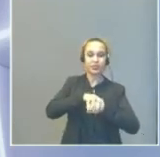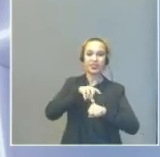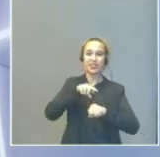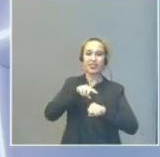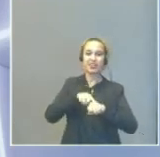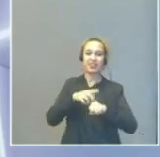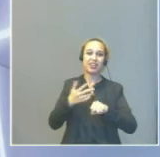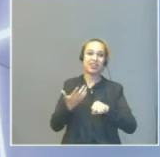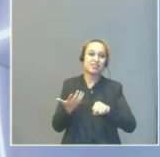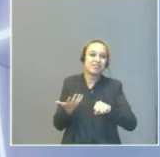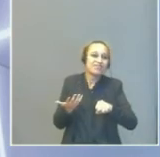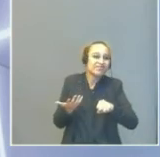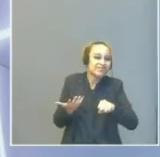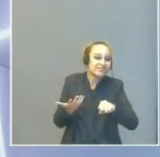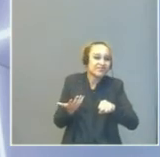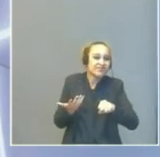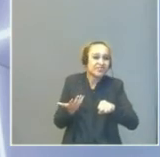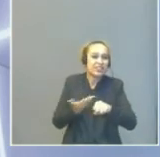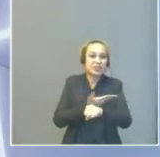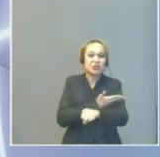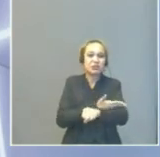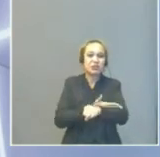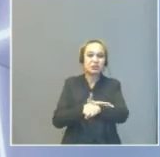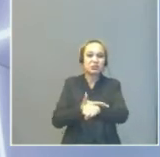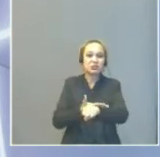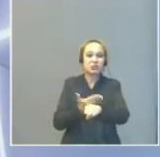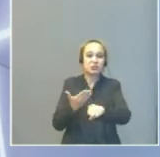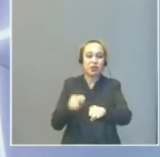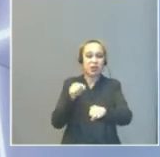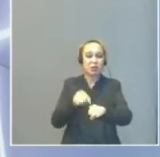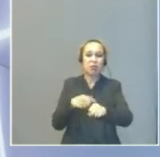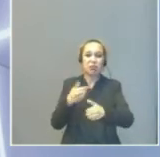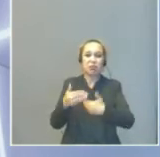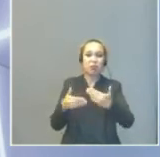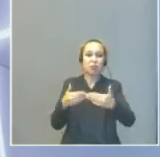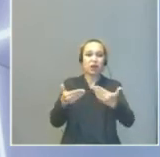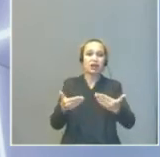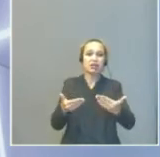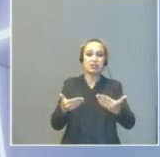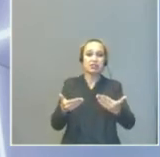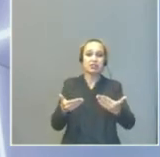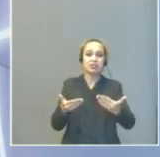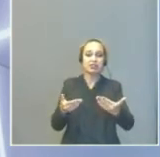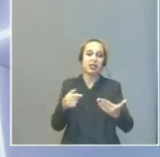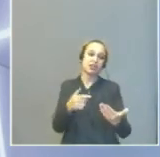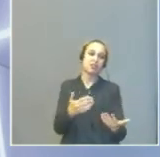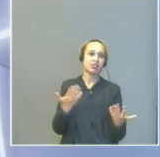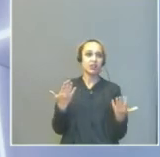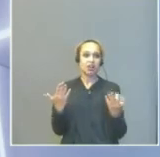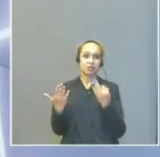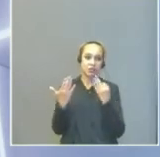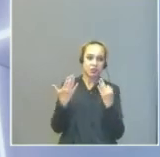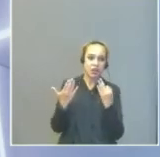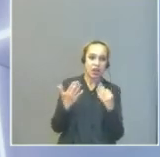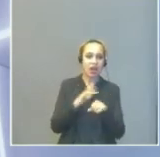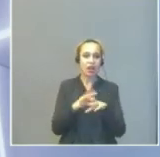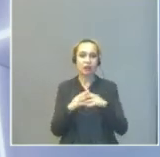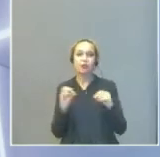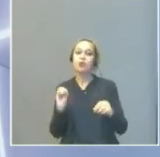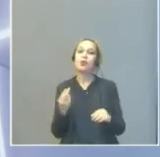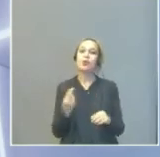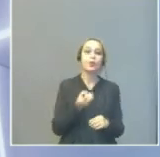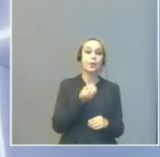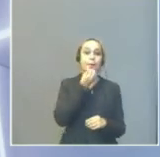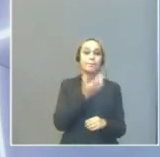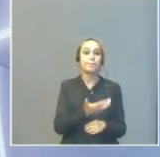a particular way of processing, in this case, psychotherapy or healing or well-being. So it's not so